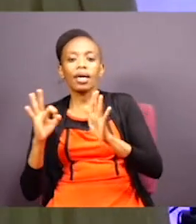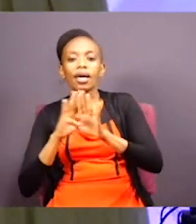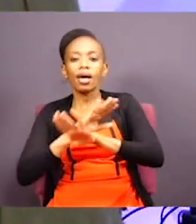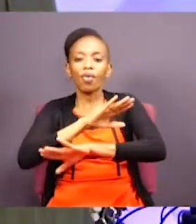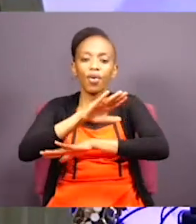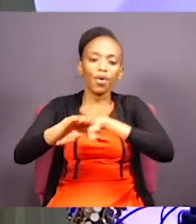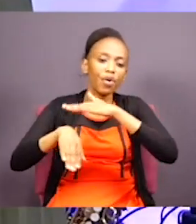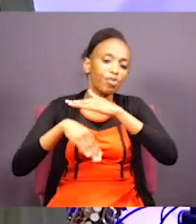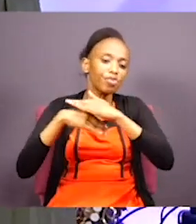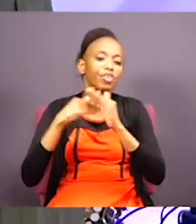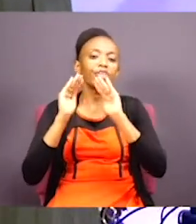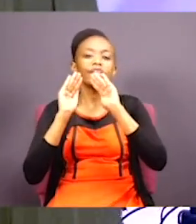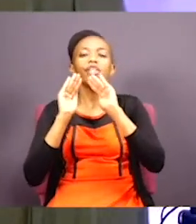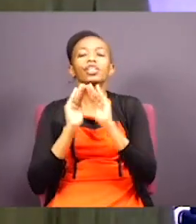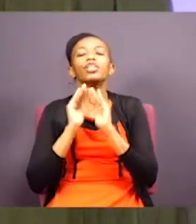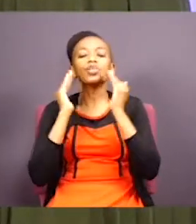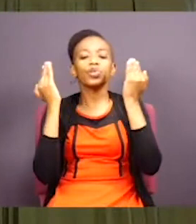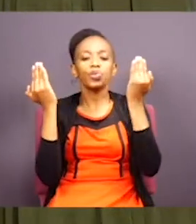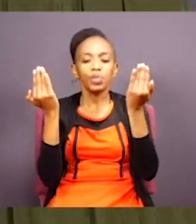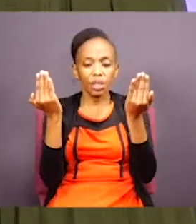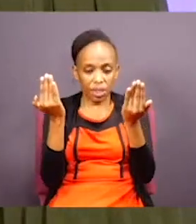Maker of all